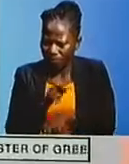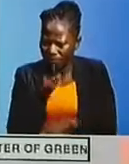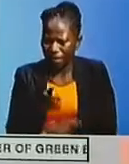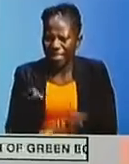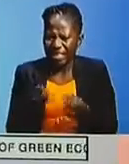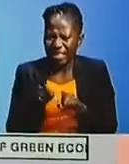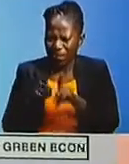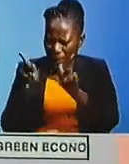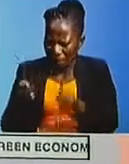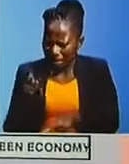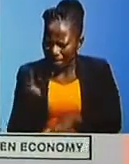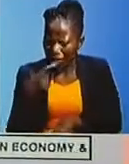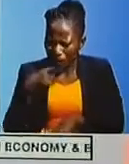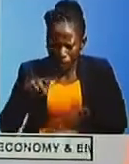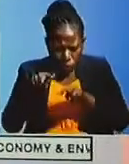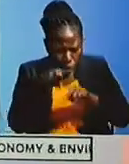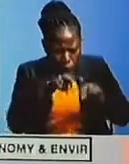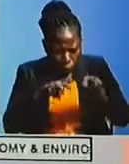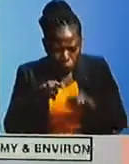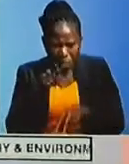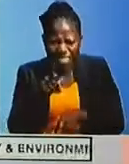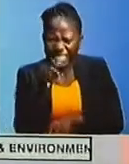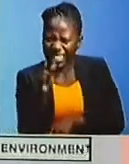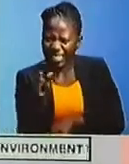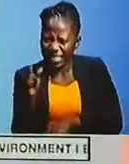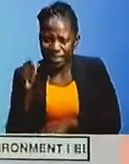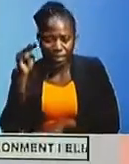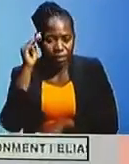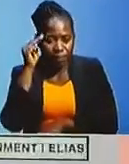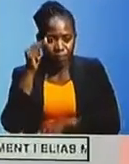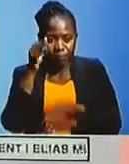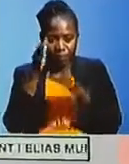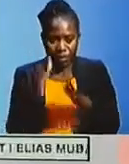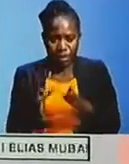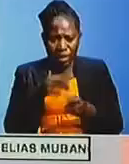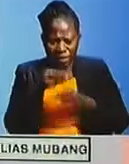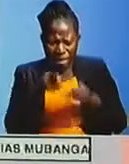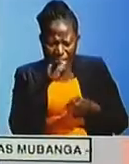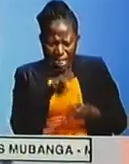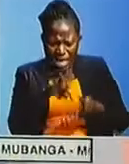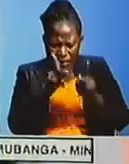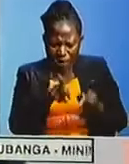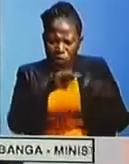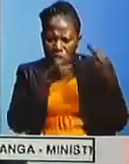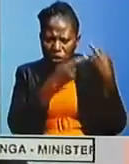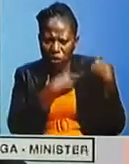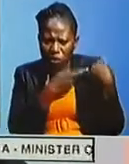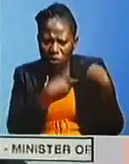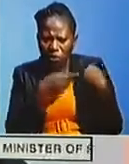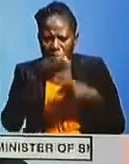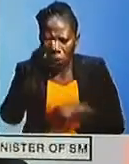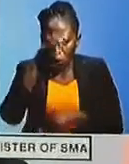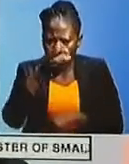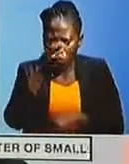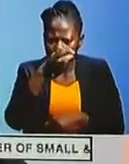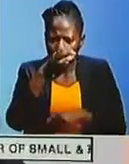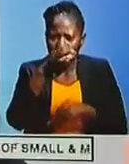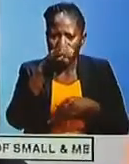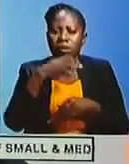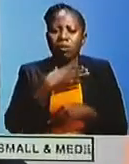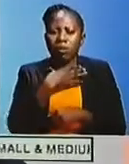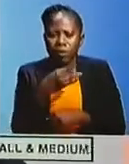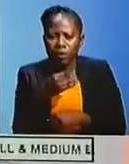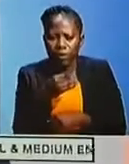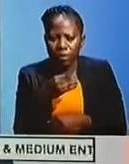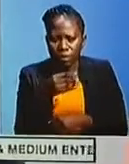in monitoring and evaluation in each ministry. This person should be linked directly to the Anti-Corruption Commission. We need to